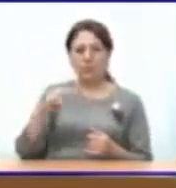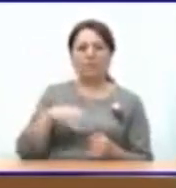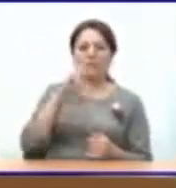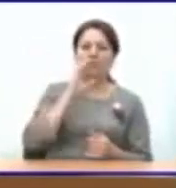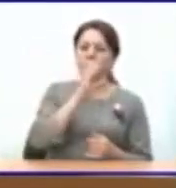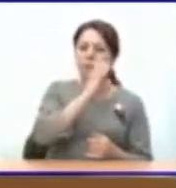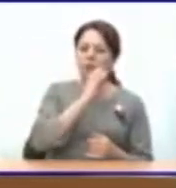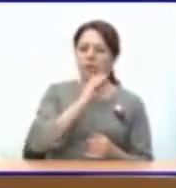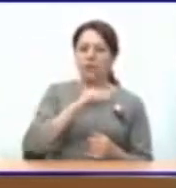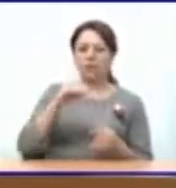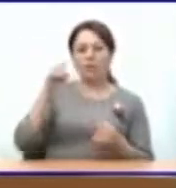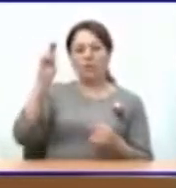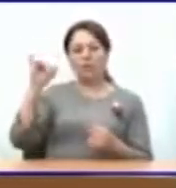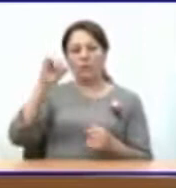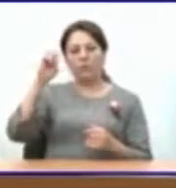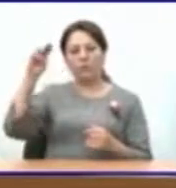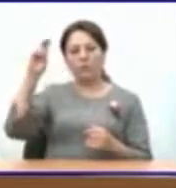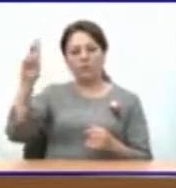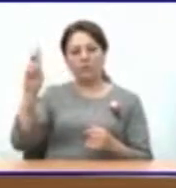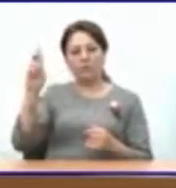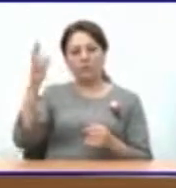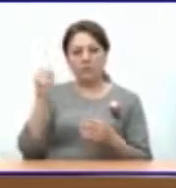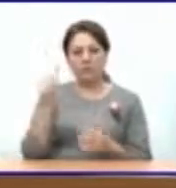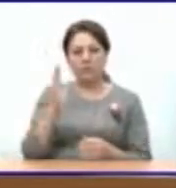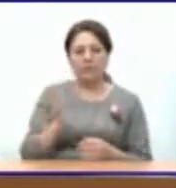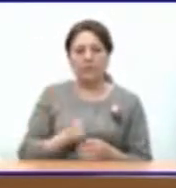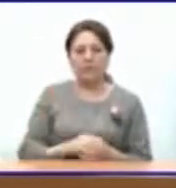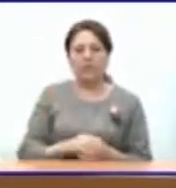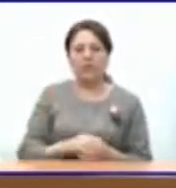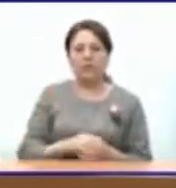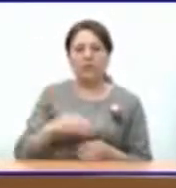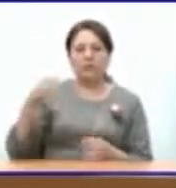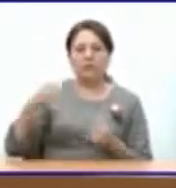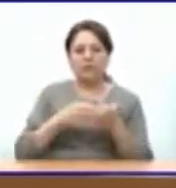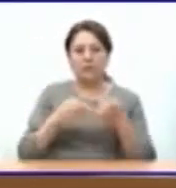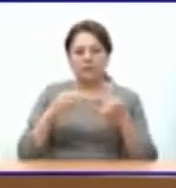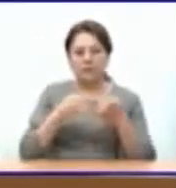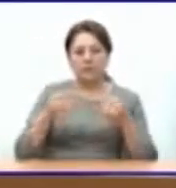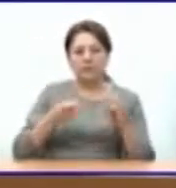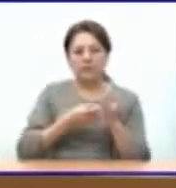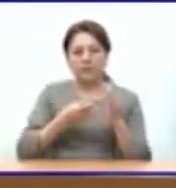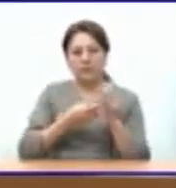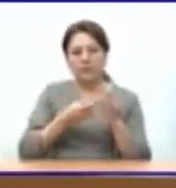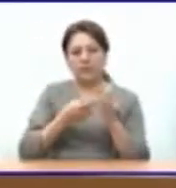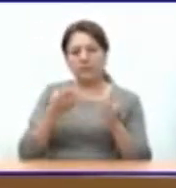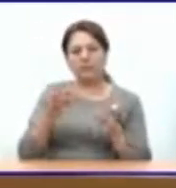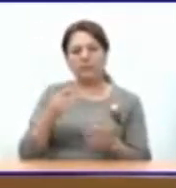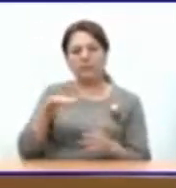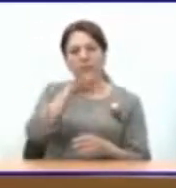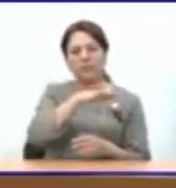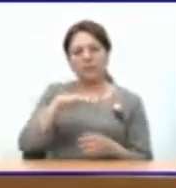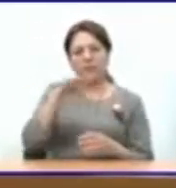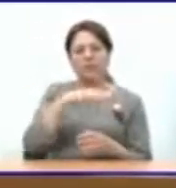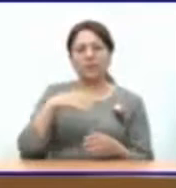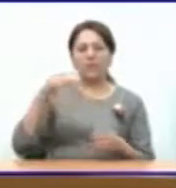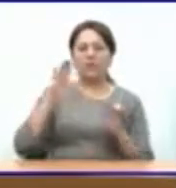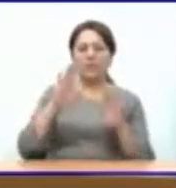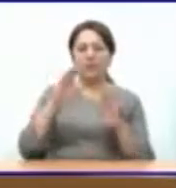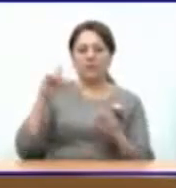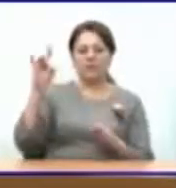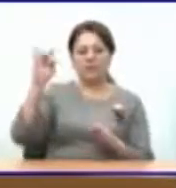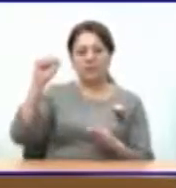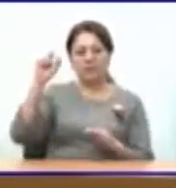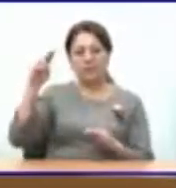Demak, yerning magnit maydoni quyosh radiatsiyasidan himoya vositasini ham bajarar ekan. Rasmda ko'rib